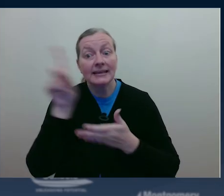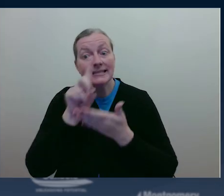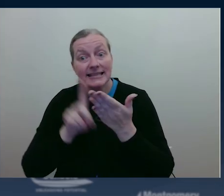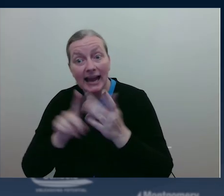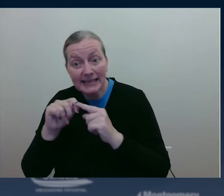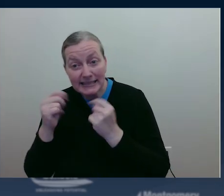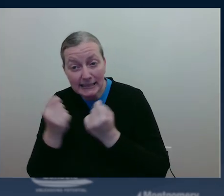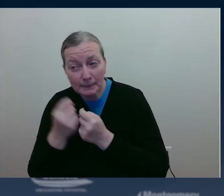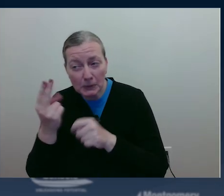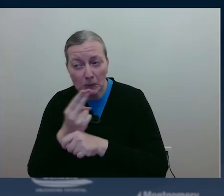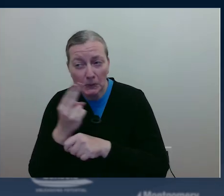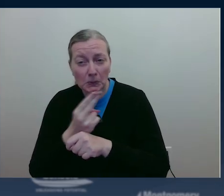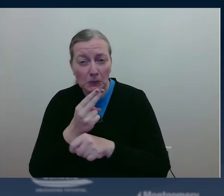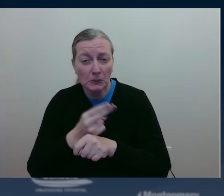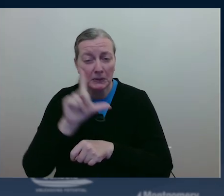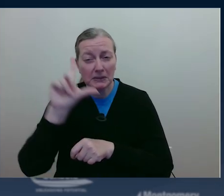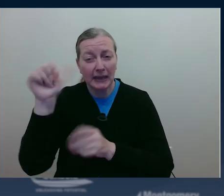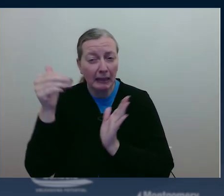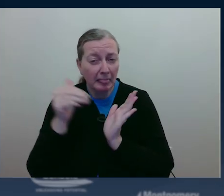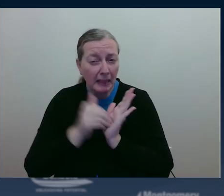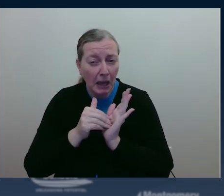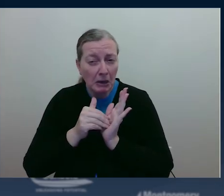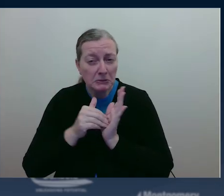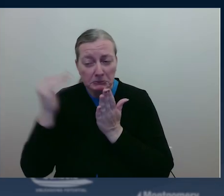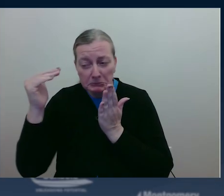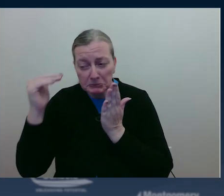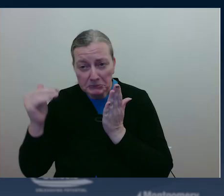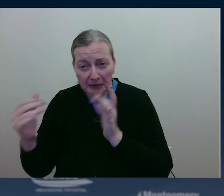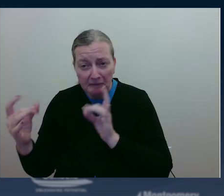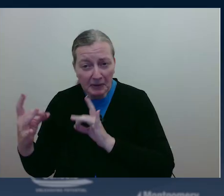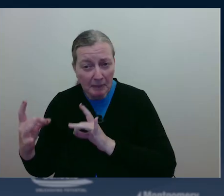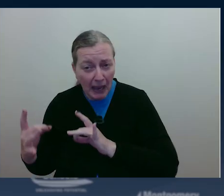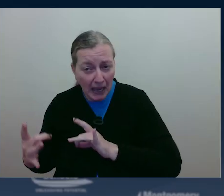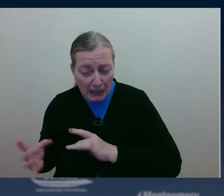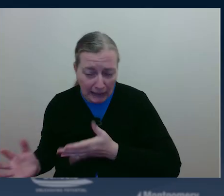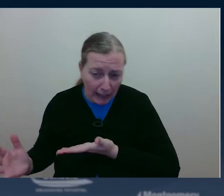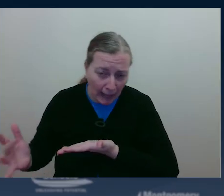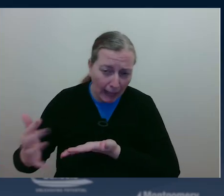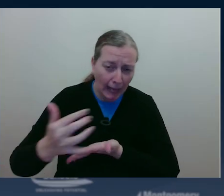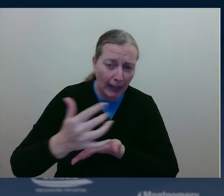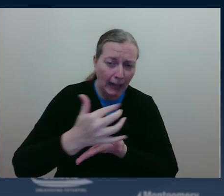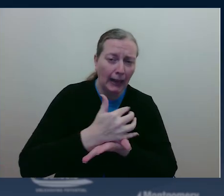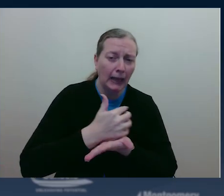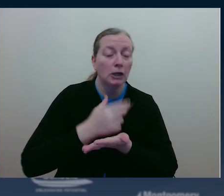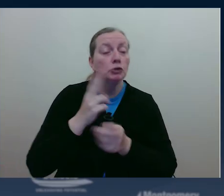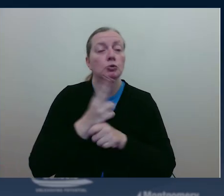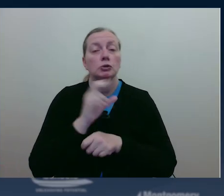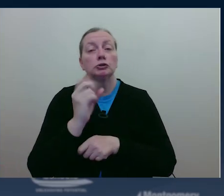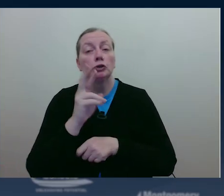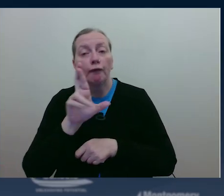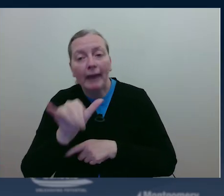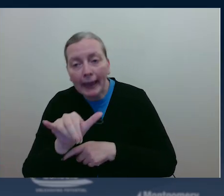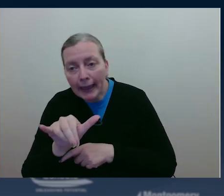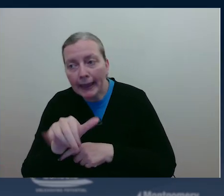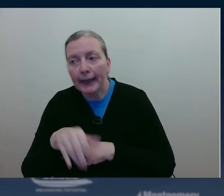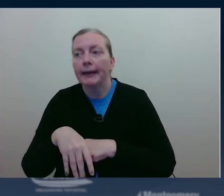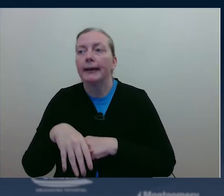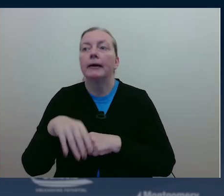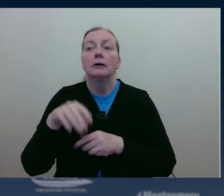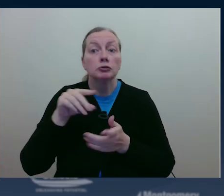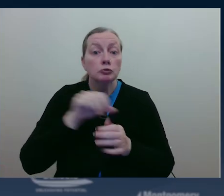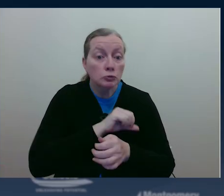individuals' feedback when they submitted information during a survey. These included students, staff, parents, and